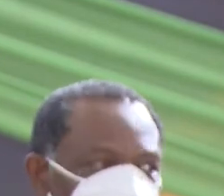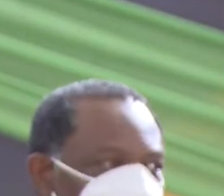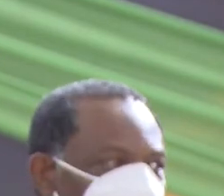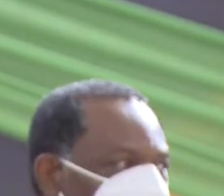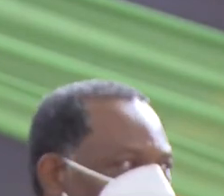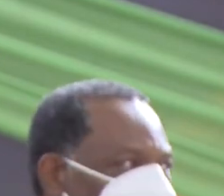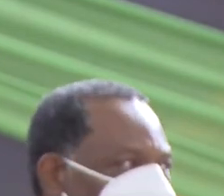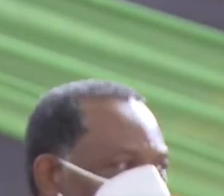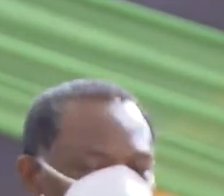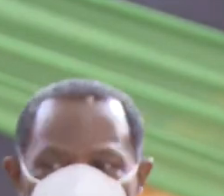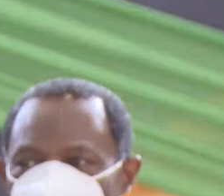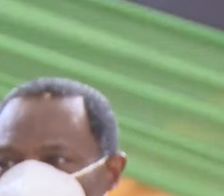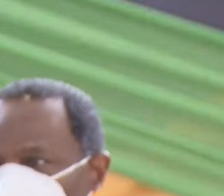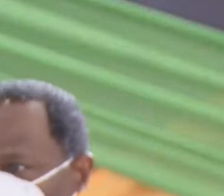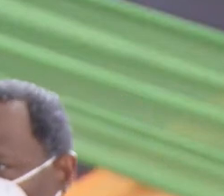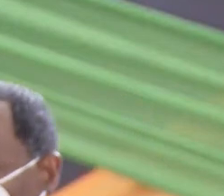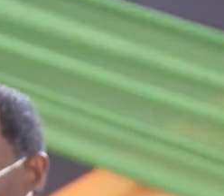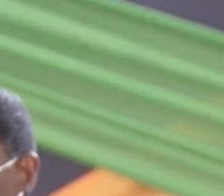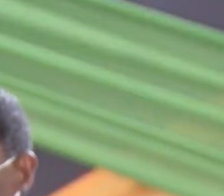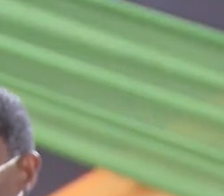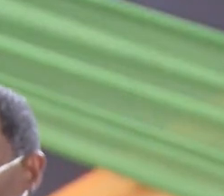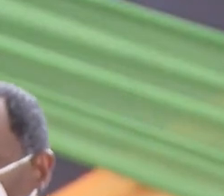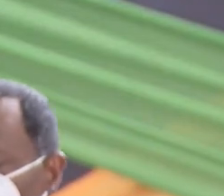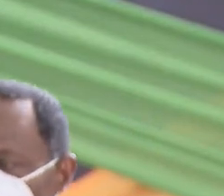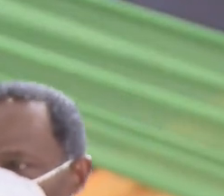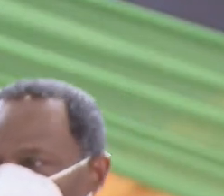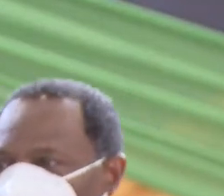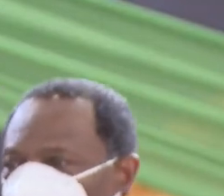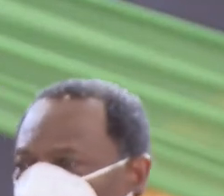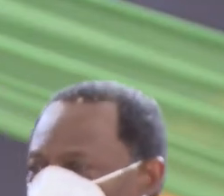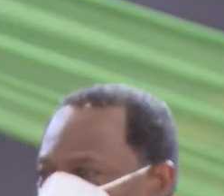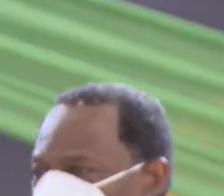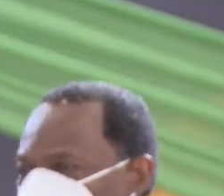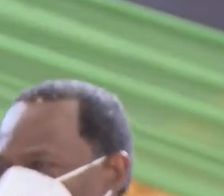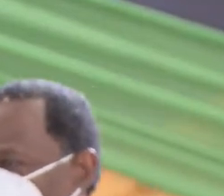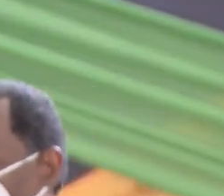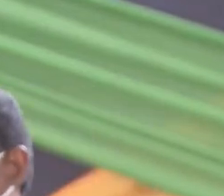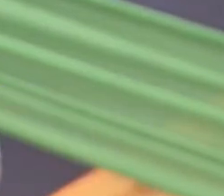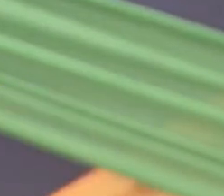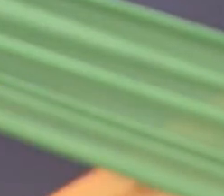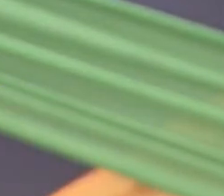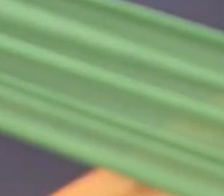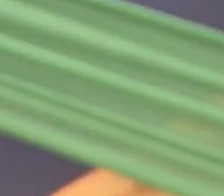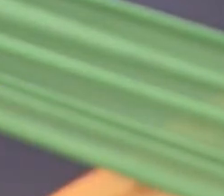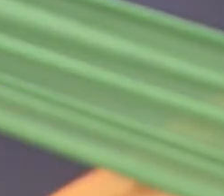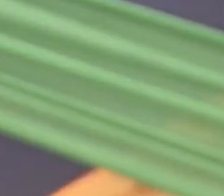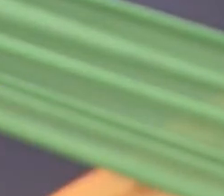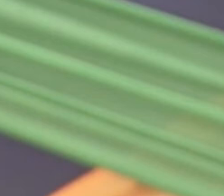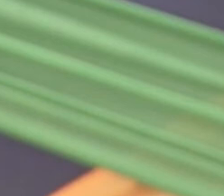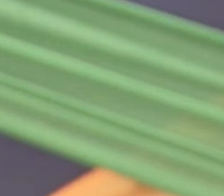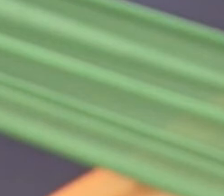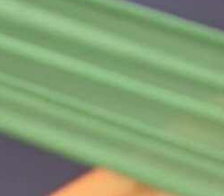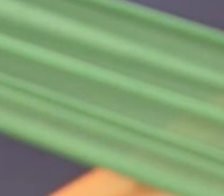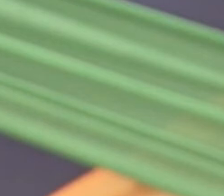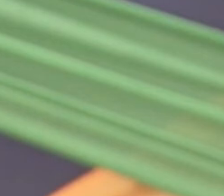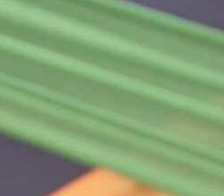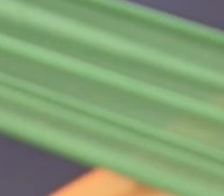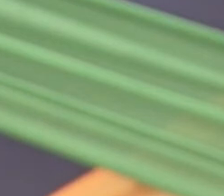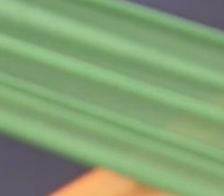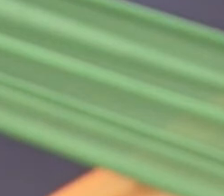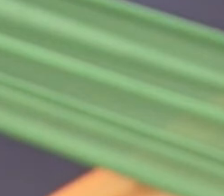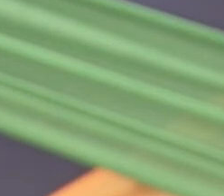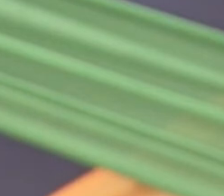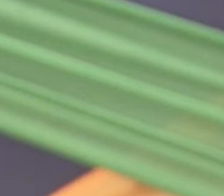day that the Lord has made, and we will certainly rejoice and be glad in